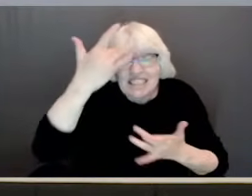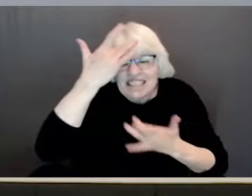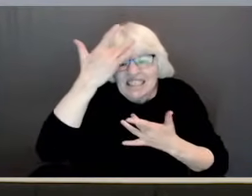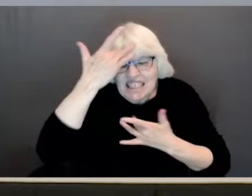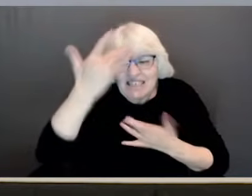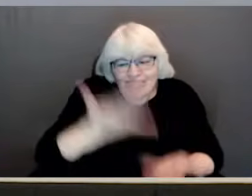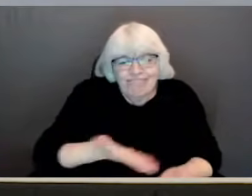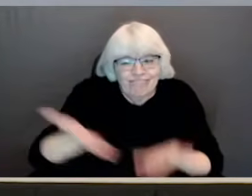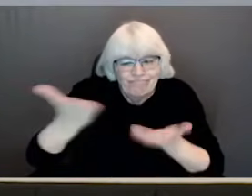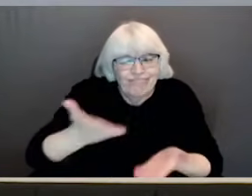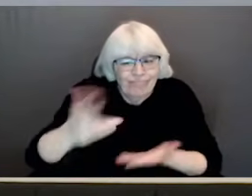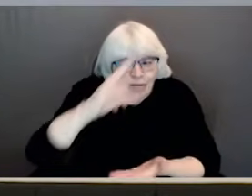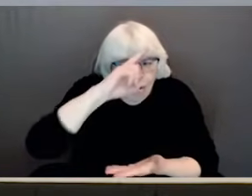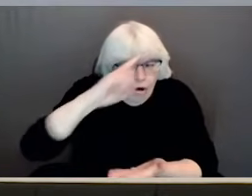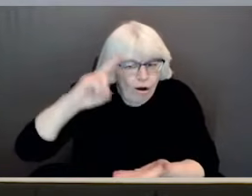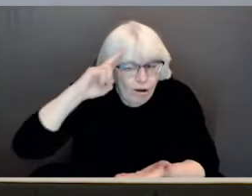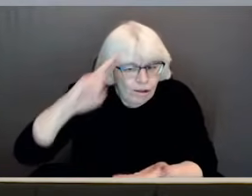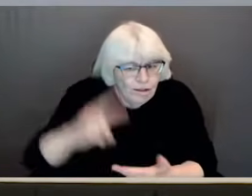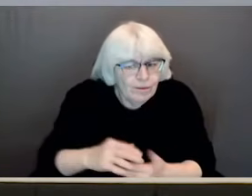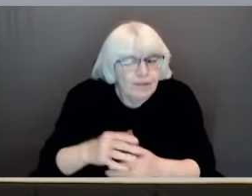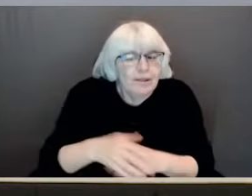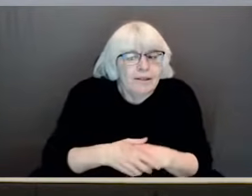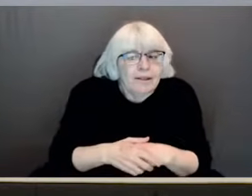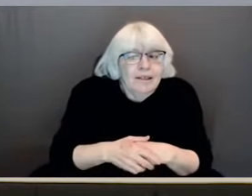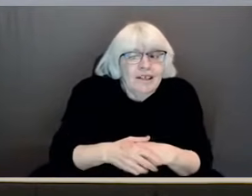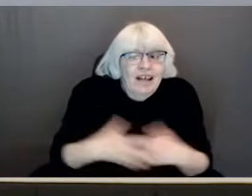challenging healthcare systems throughout Canada.